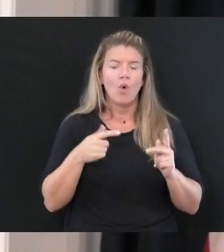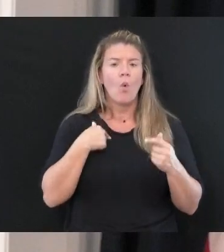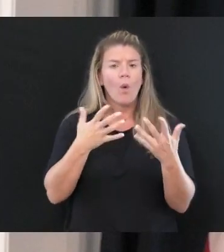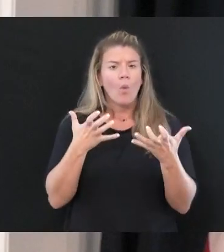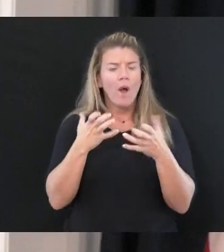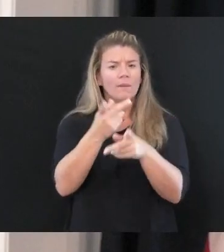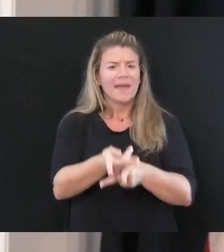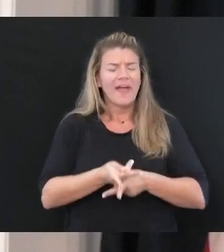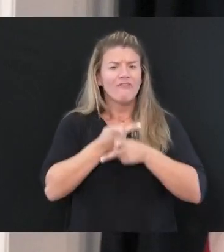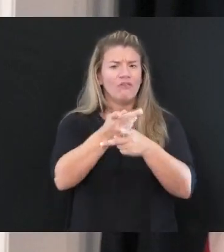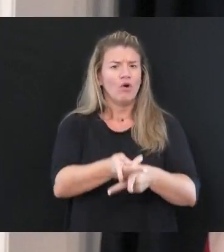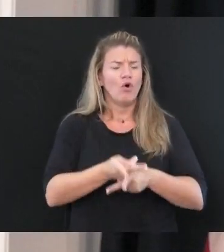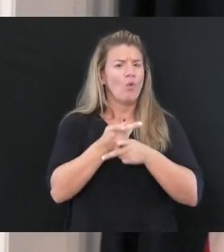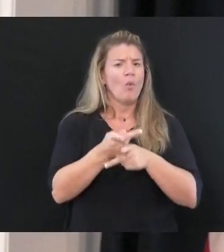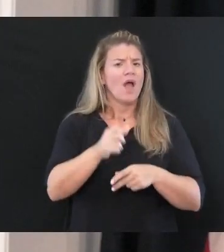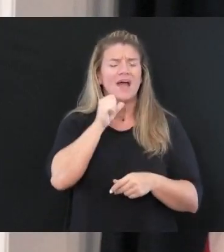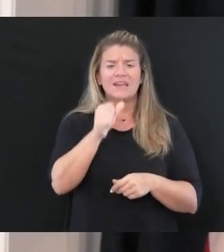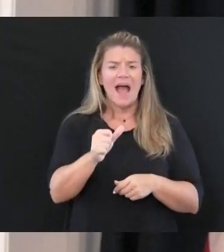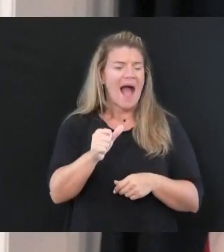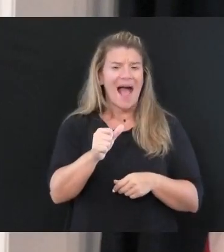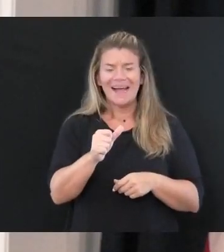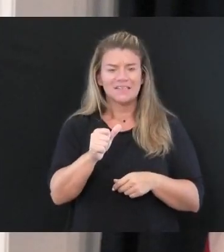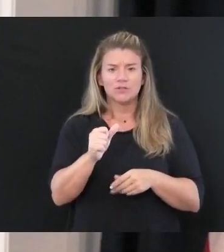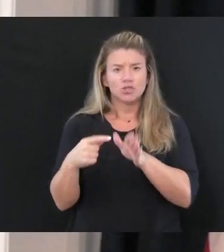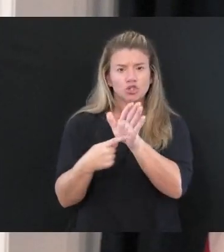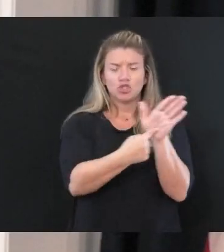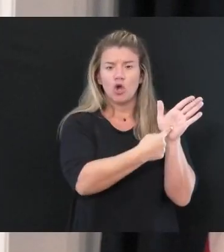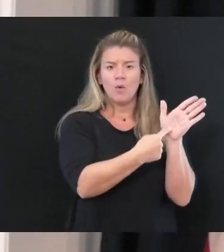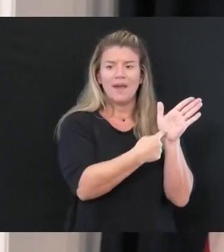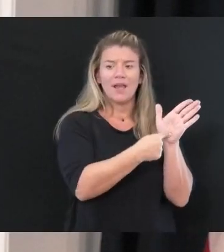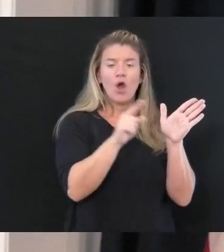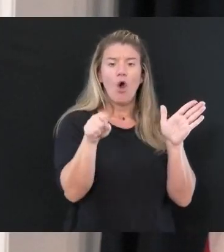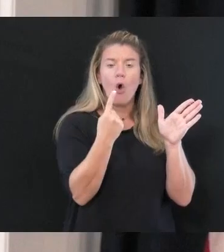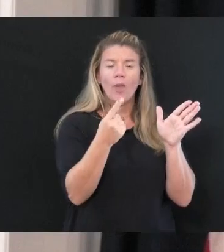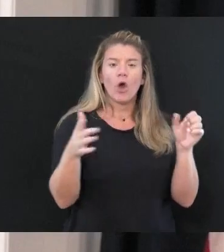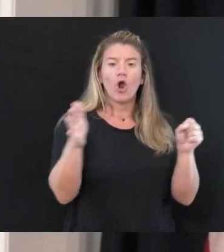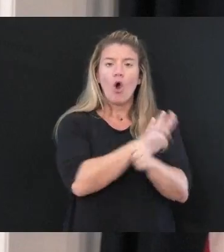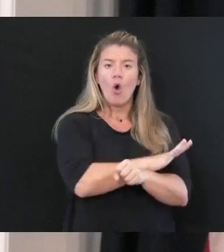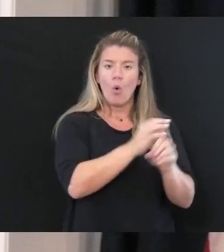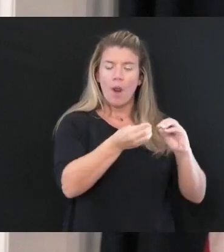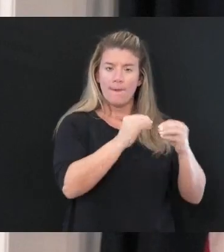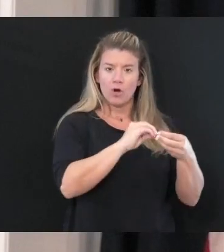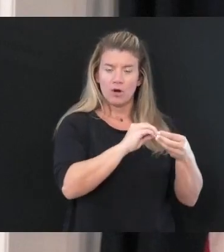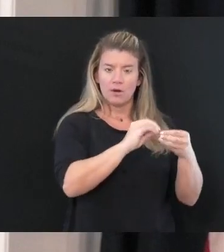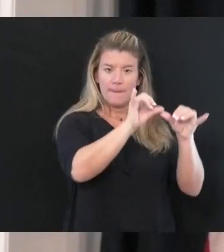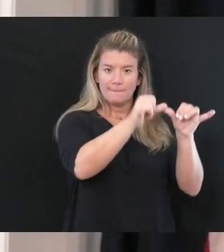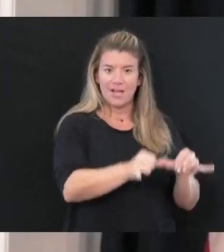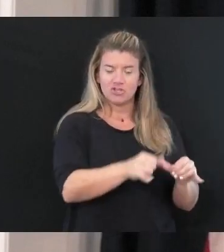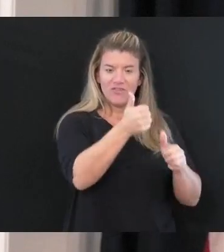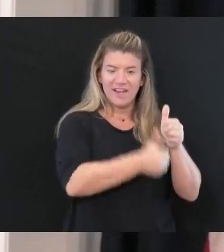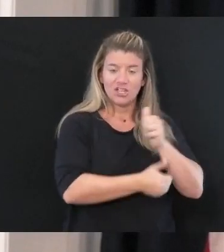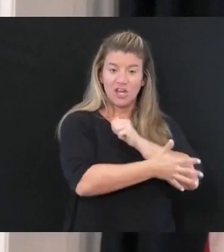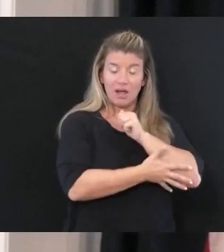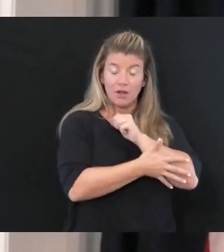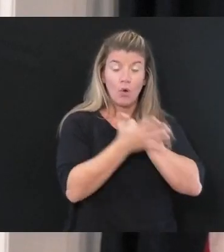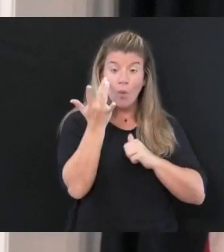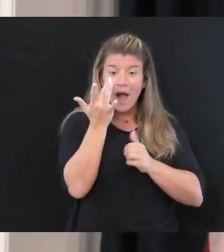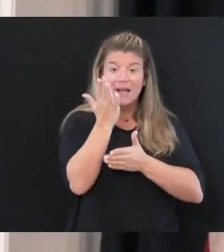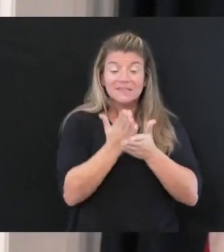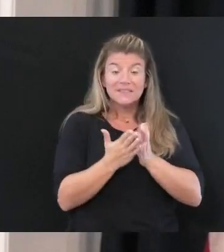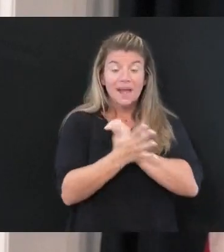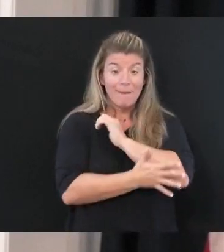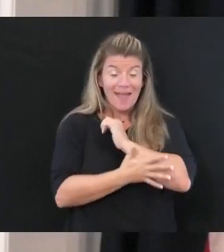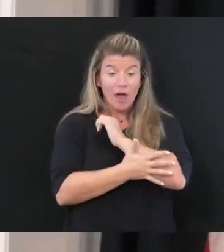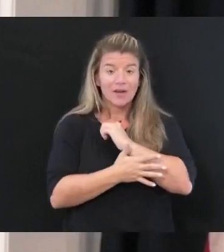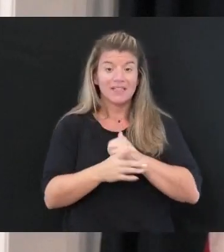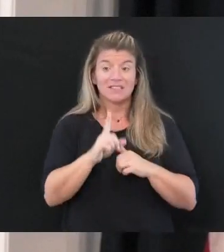careful about not reflecting things just on a quantitative measure of county to county, because some of our counties are